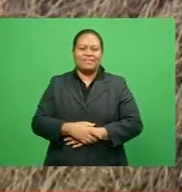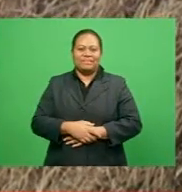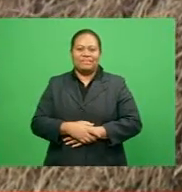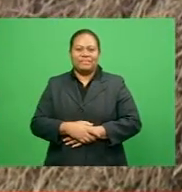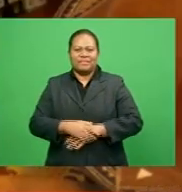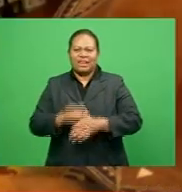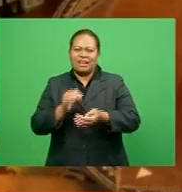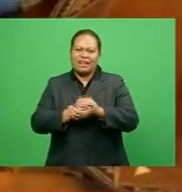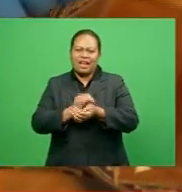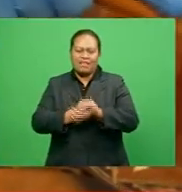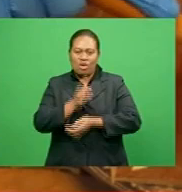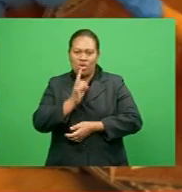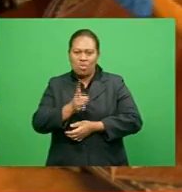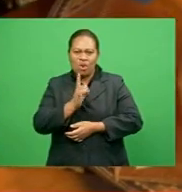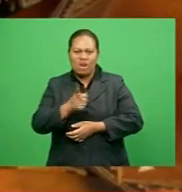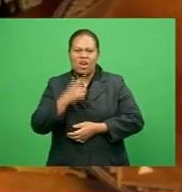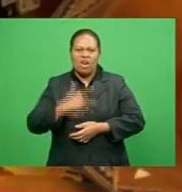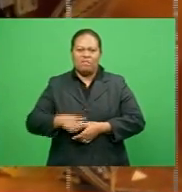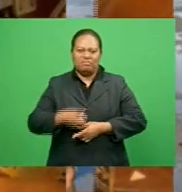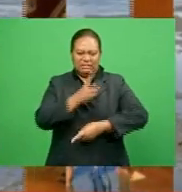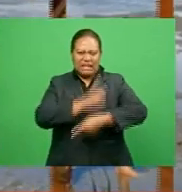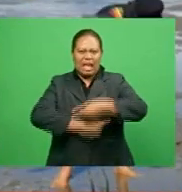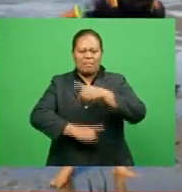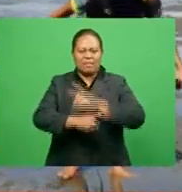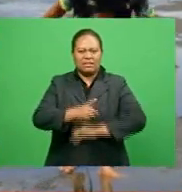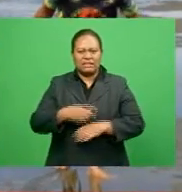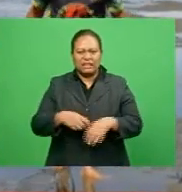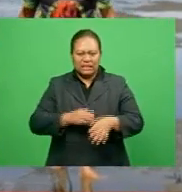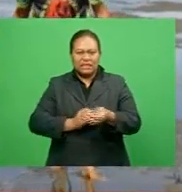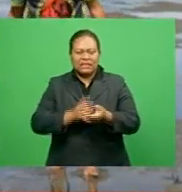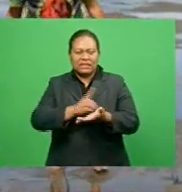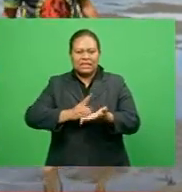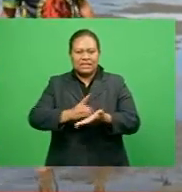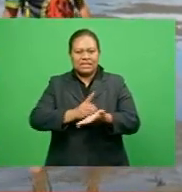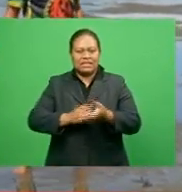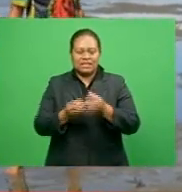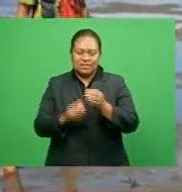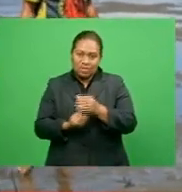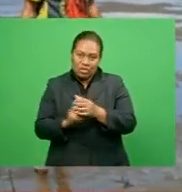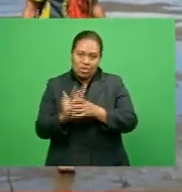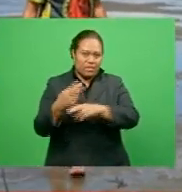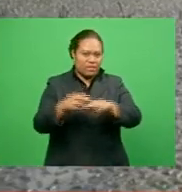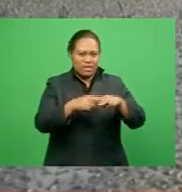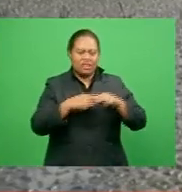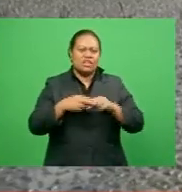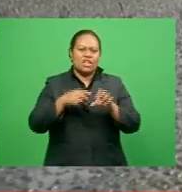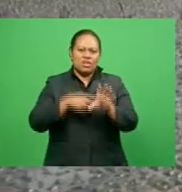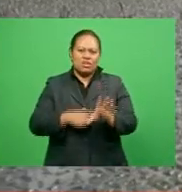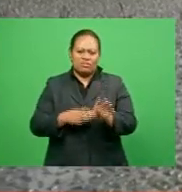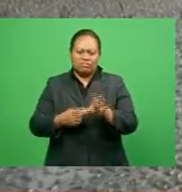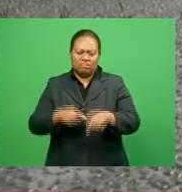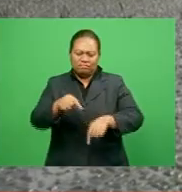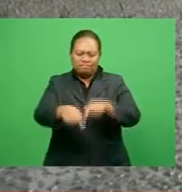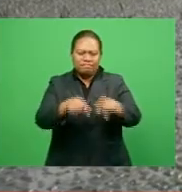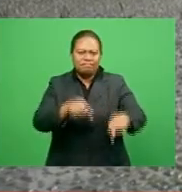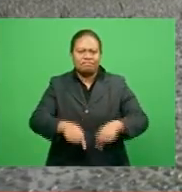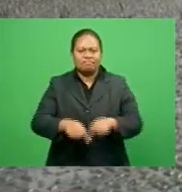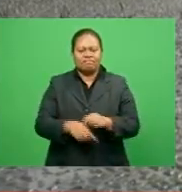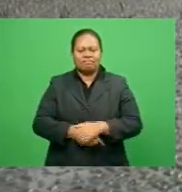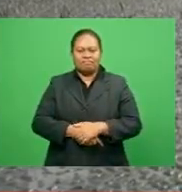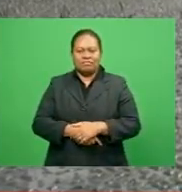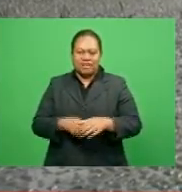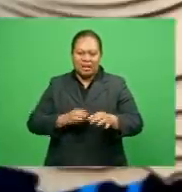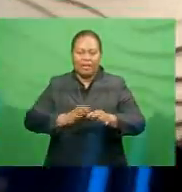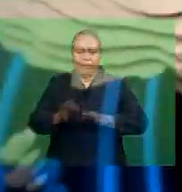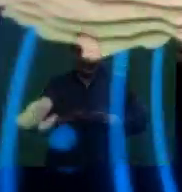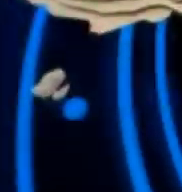kava farmers warned of dieback disease. And in growing Fiji, youth sets up mangrove planting initiative. Stay with us.